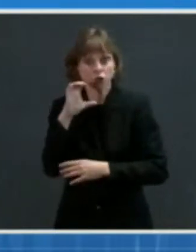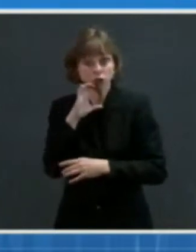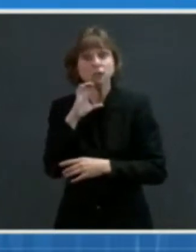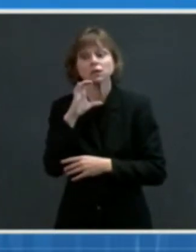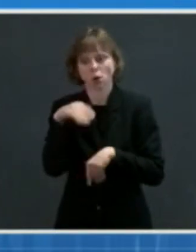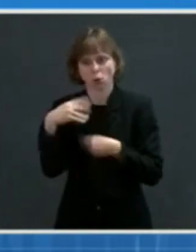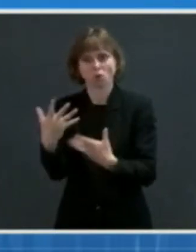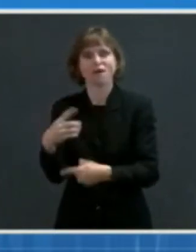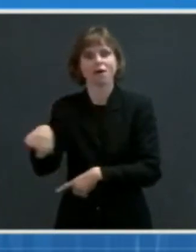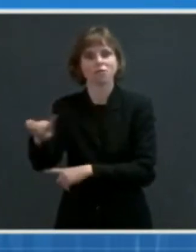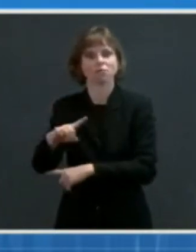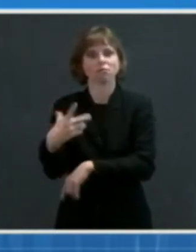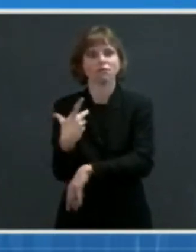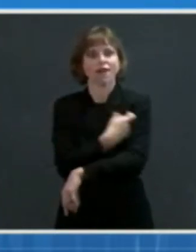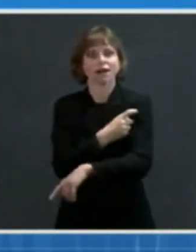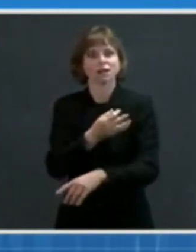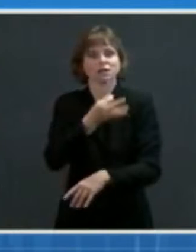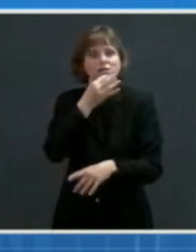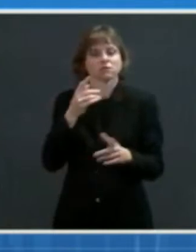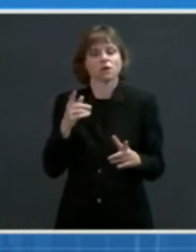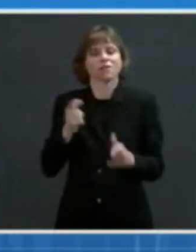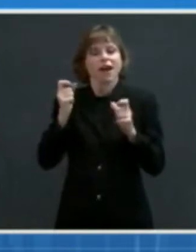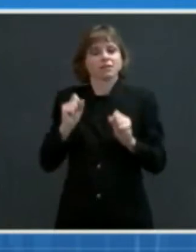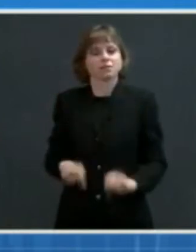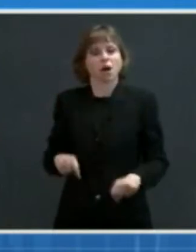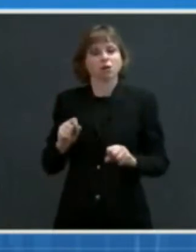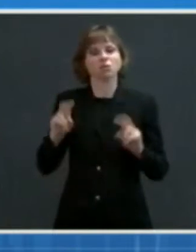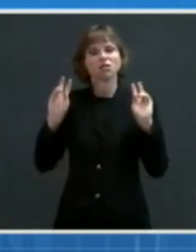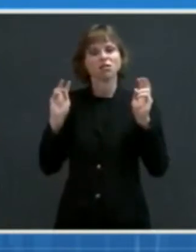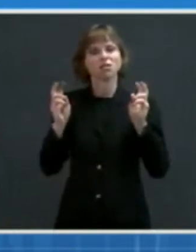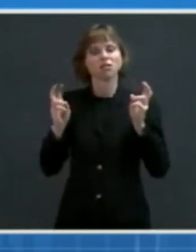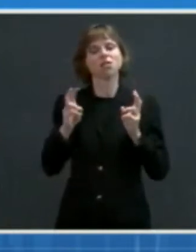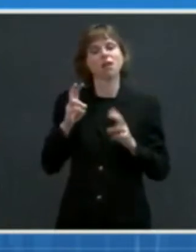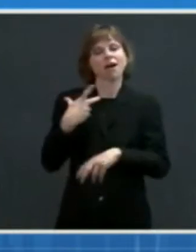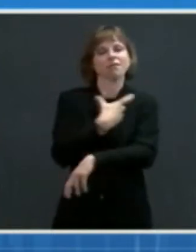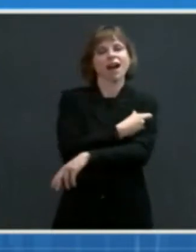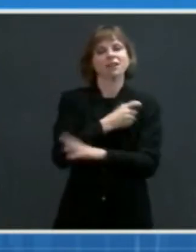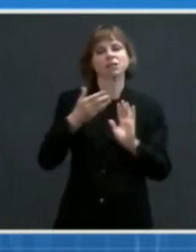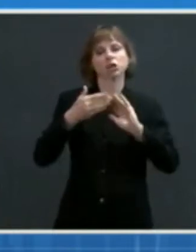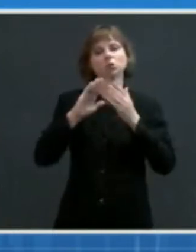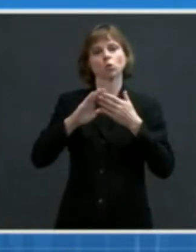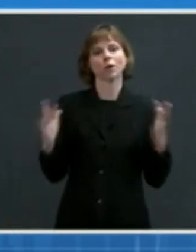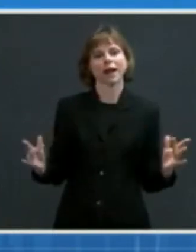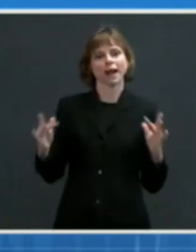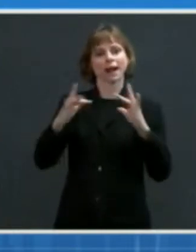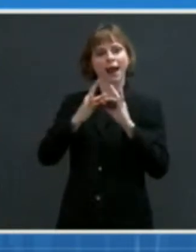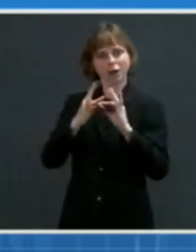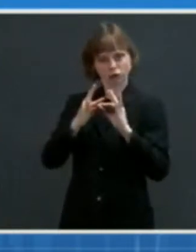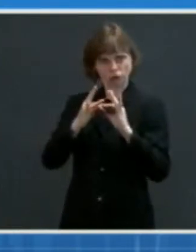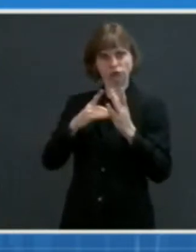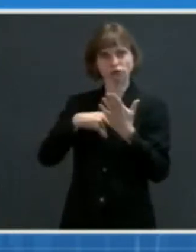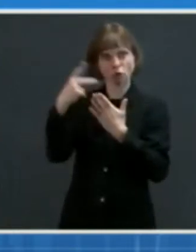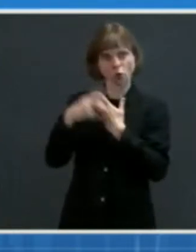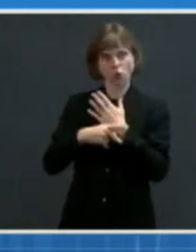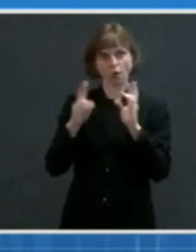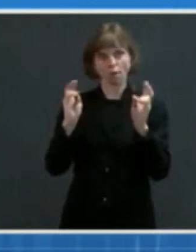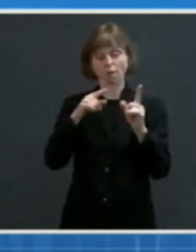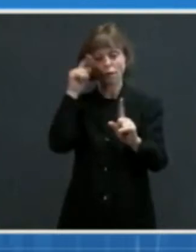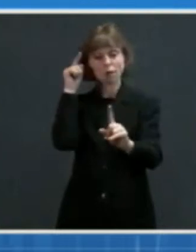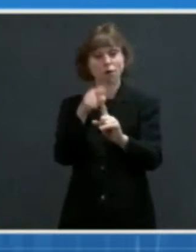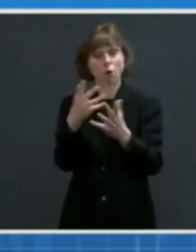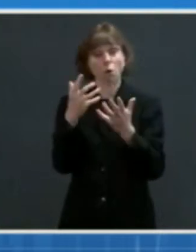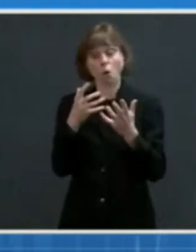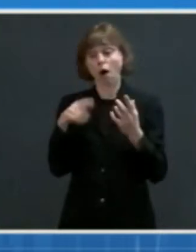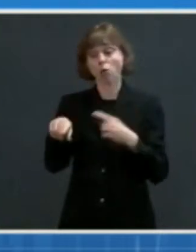possible. Called the Vaccine Community Connectors Pilot, the aim is to help vulnerable